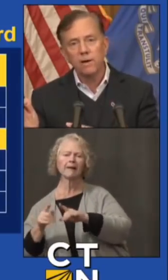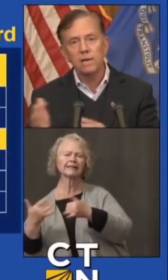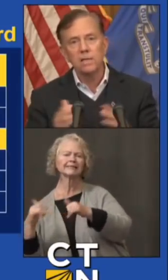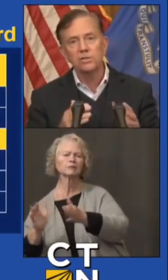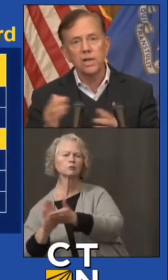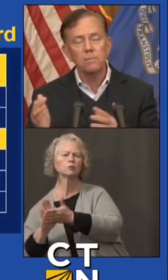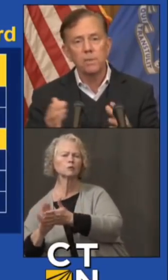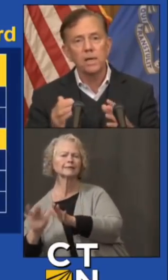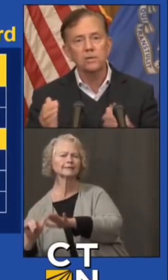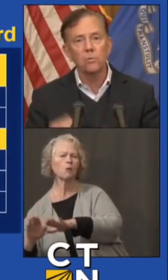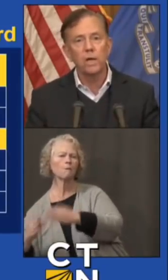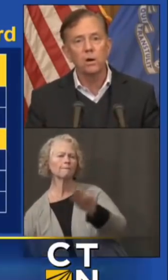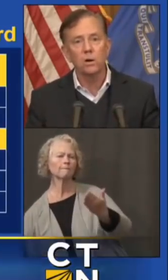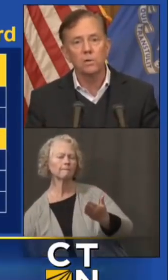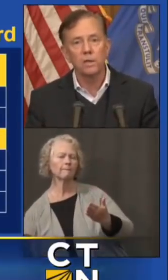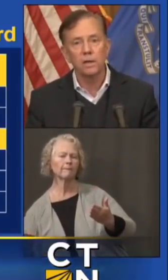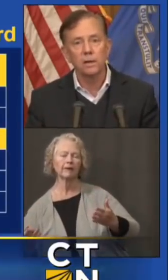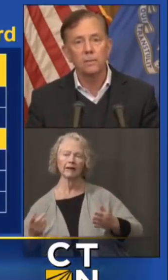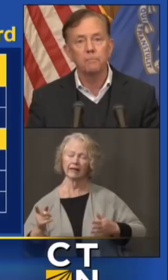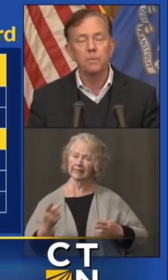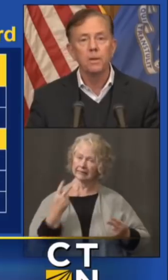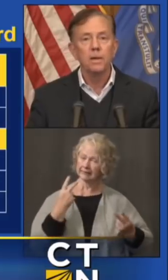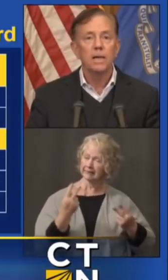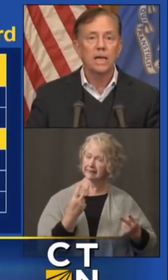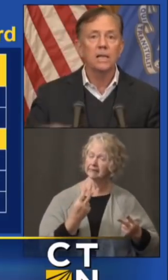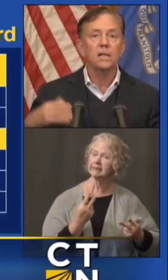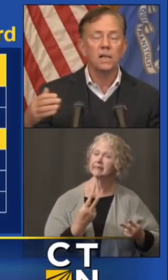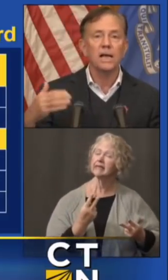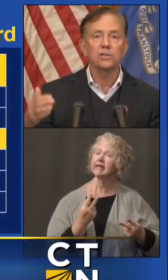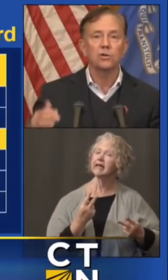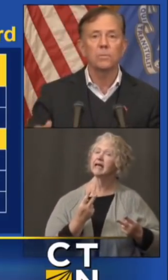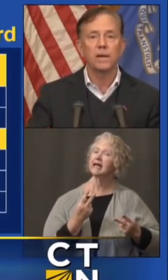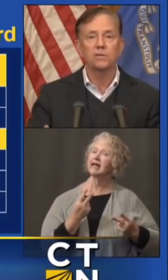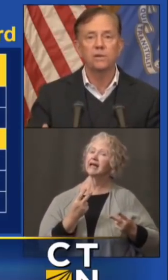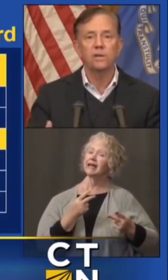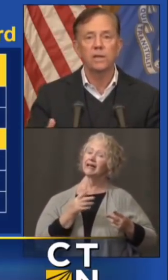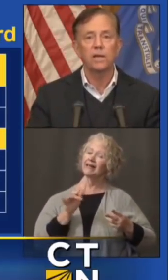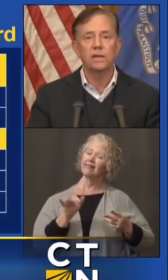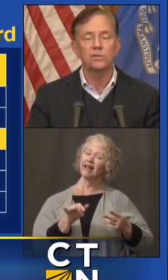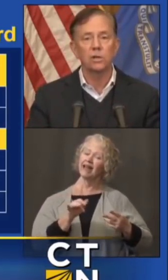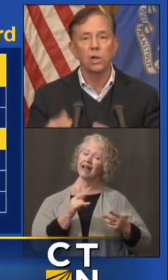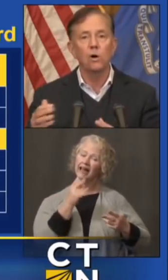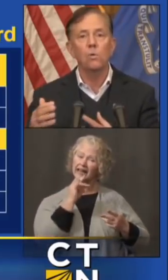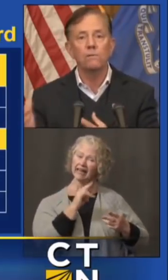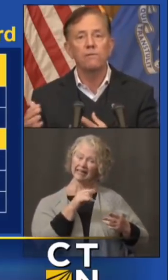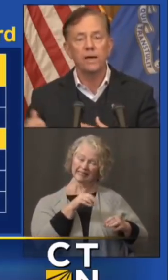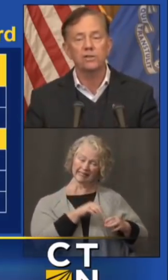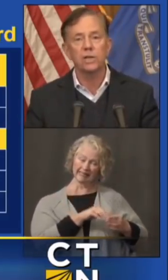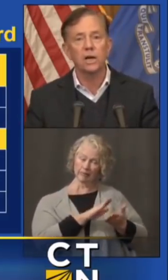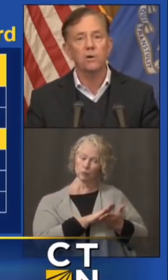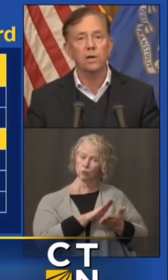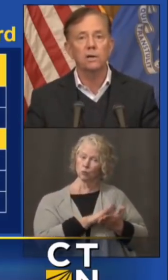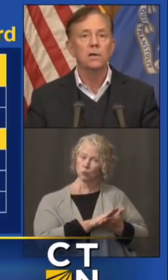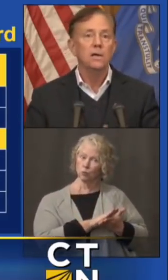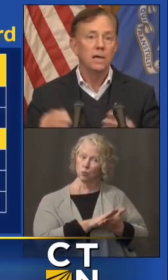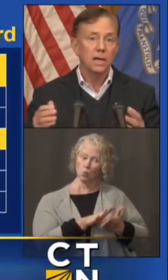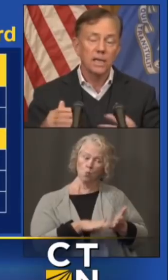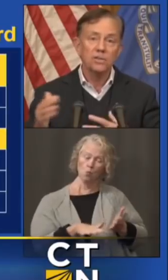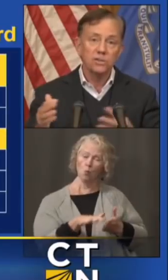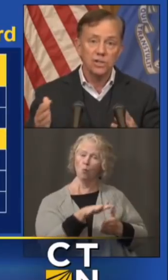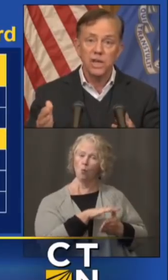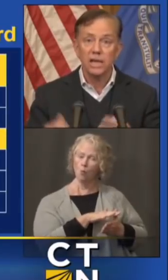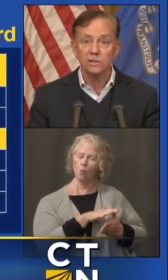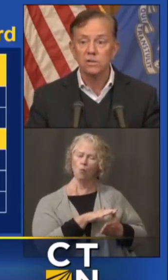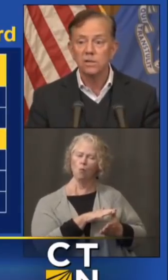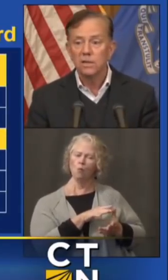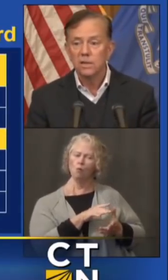They're finding the same thing as we are, that in-classroom activity is a low infection area, at